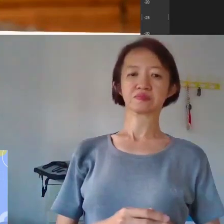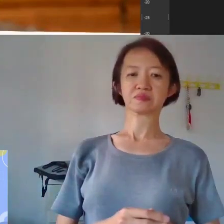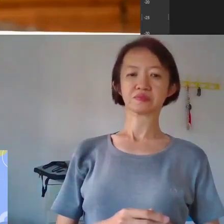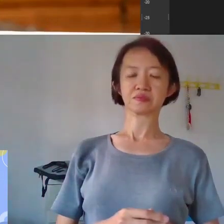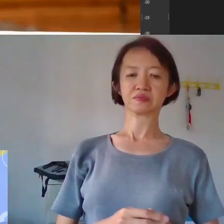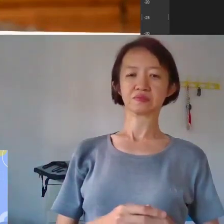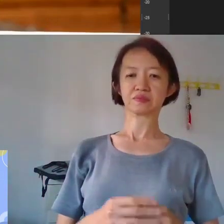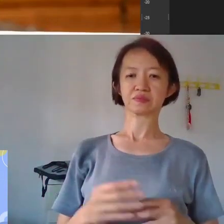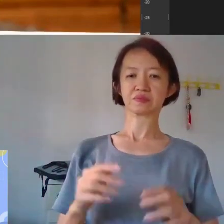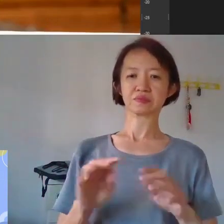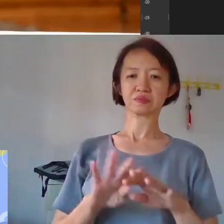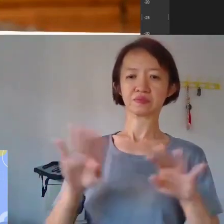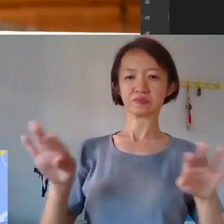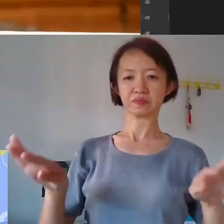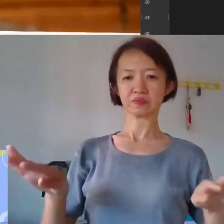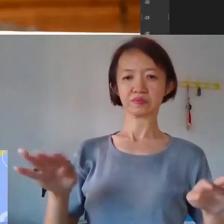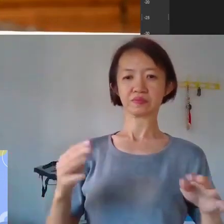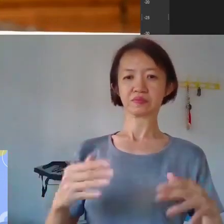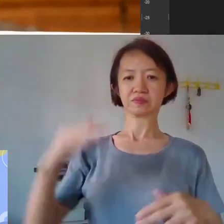split again, move it down,